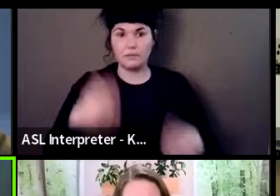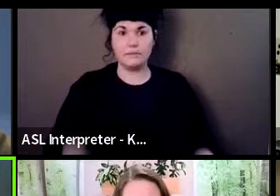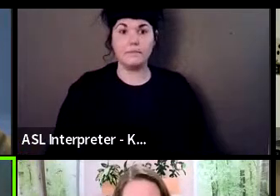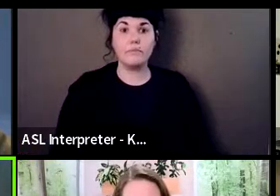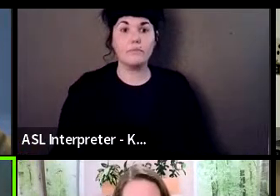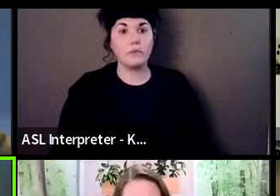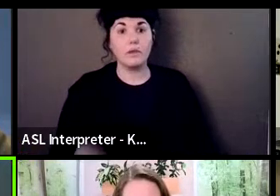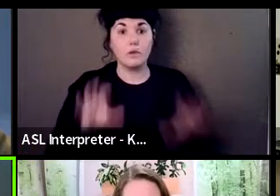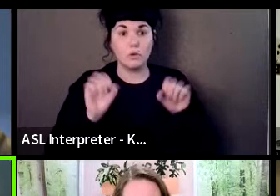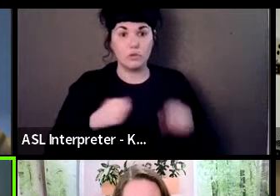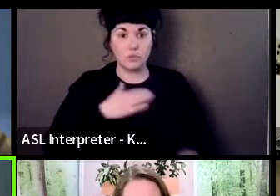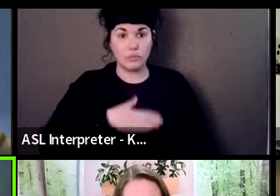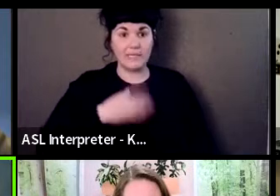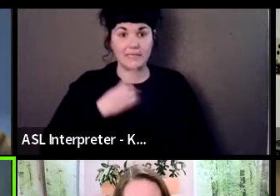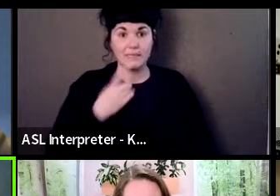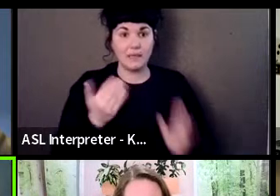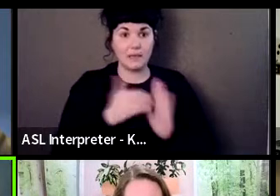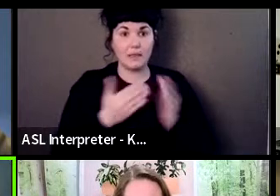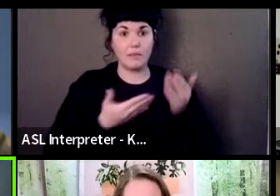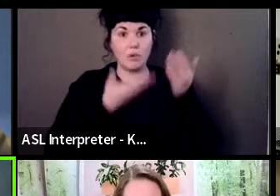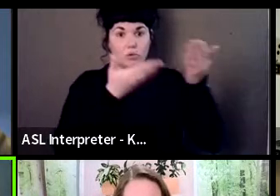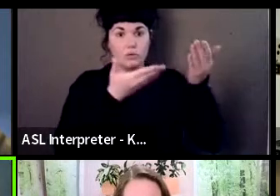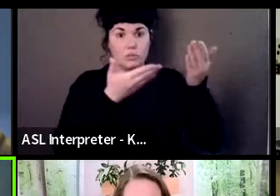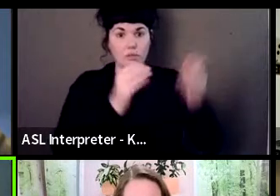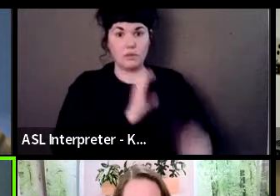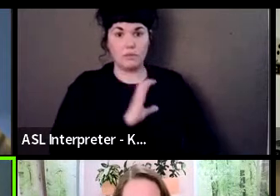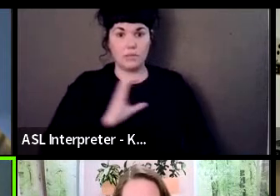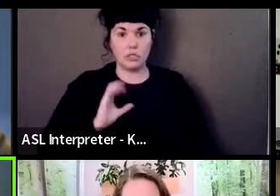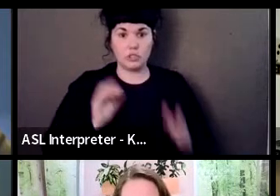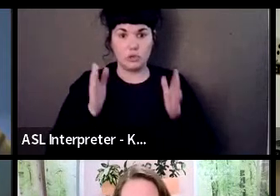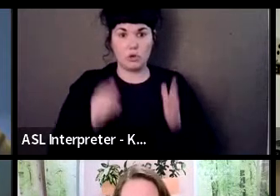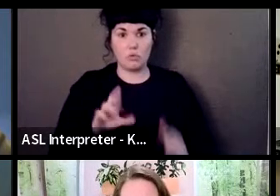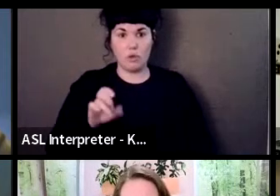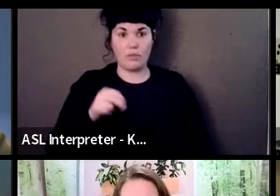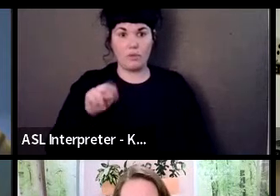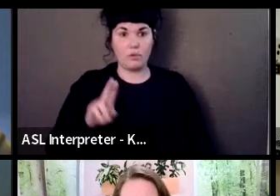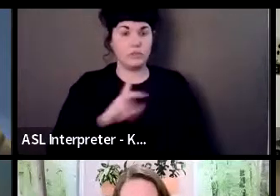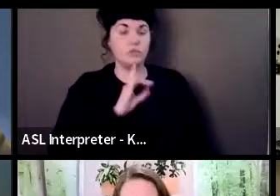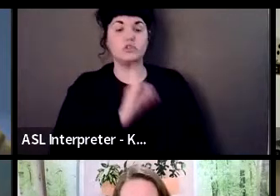Can you please restate the motion, Commissioner Rothhorn? Sure.